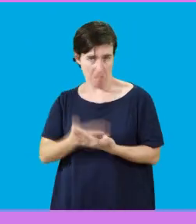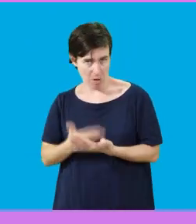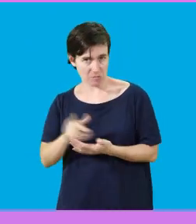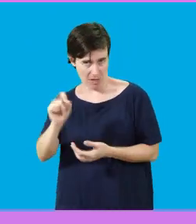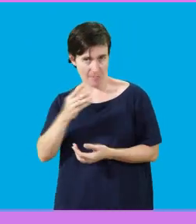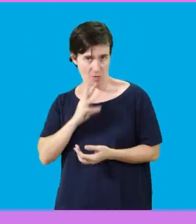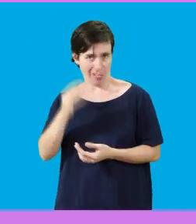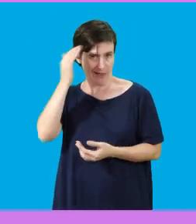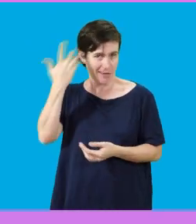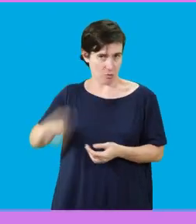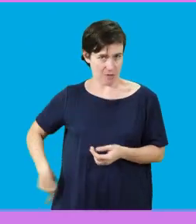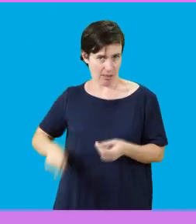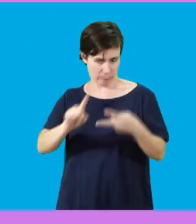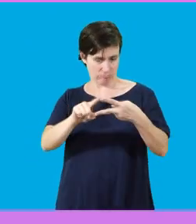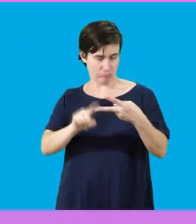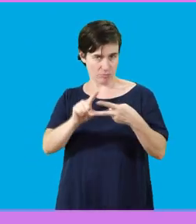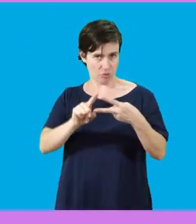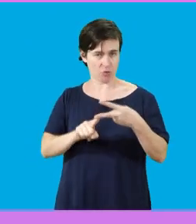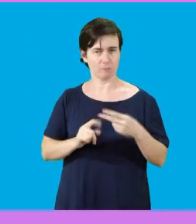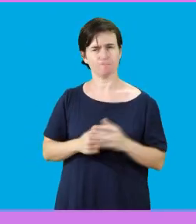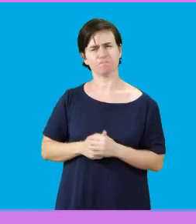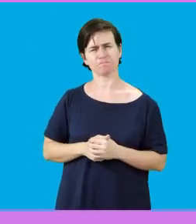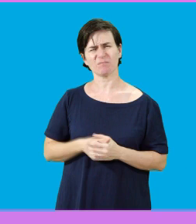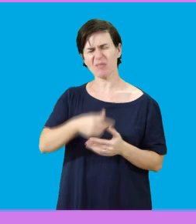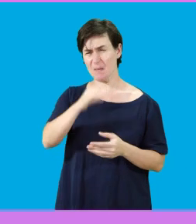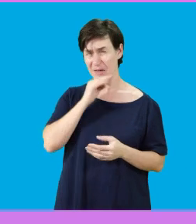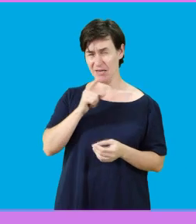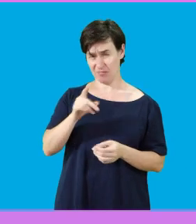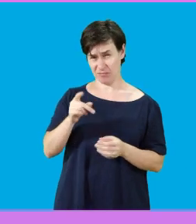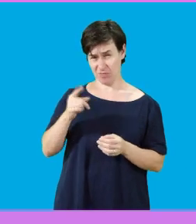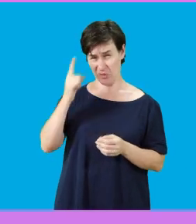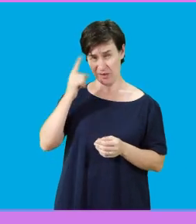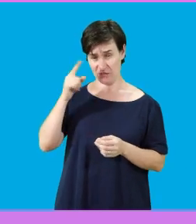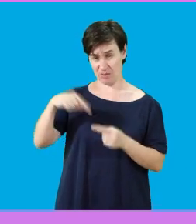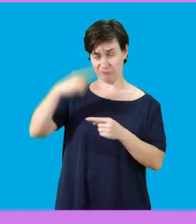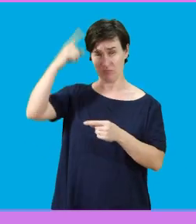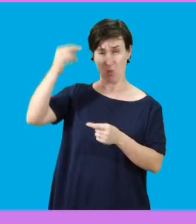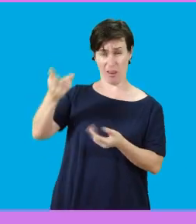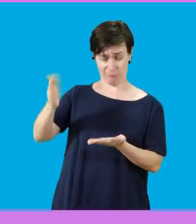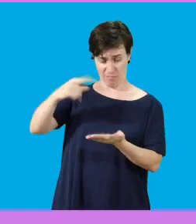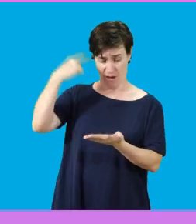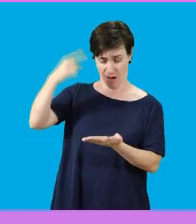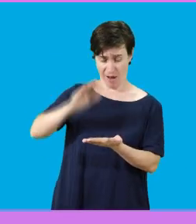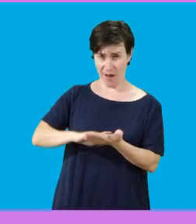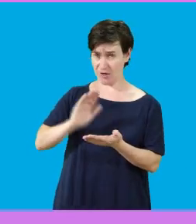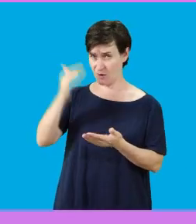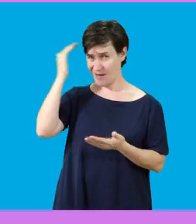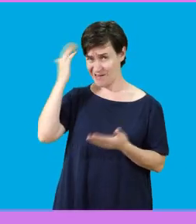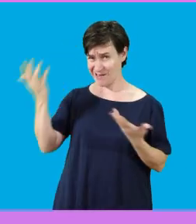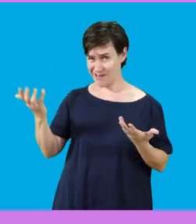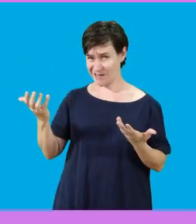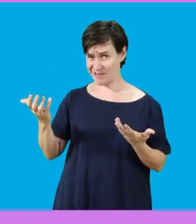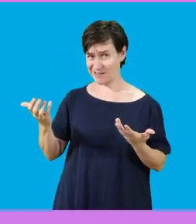which is a head and a tail. Therefore, what is the probability that a coin will land on a head? Now we say probability is equals to